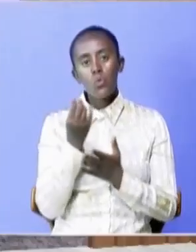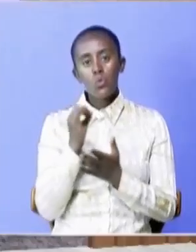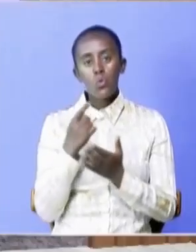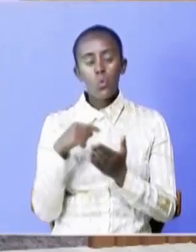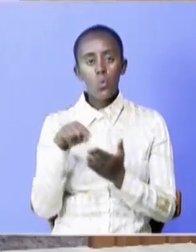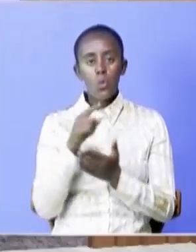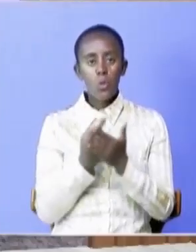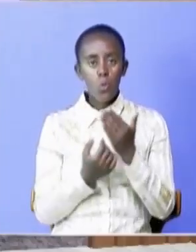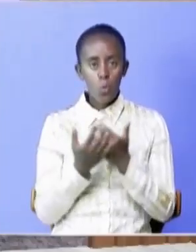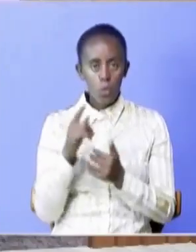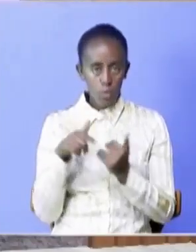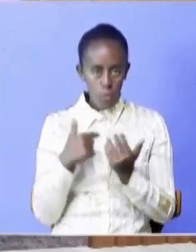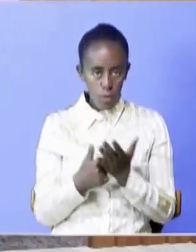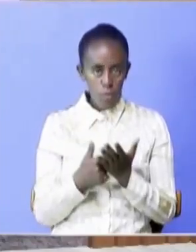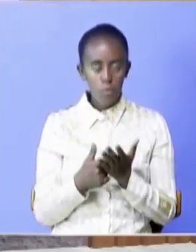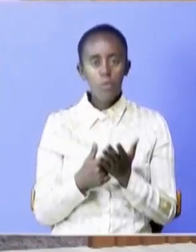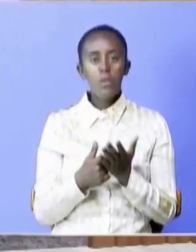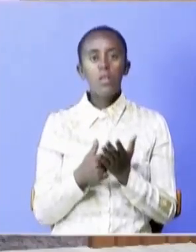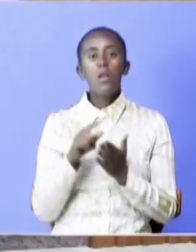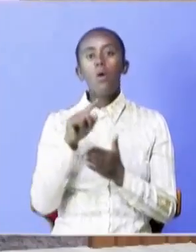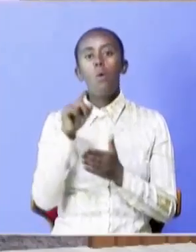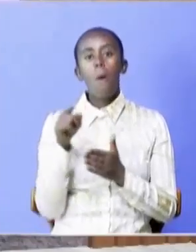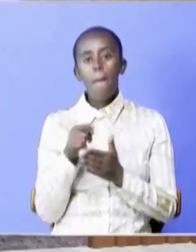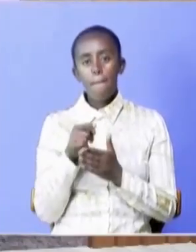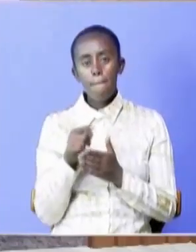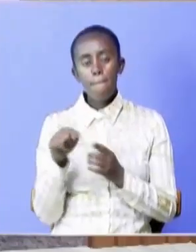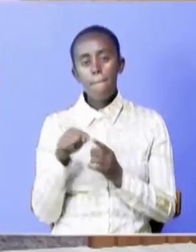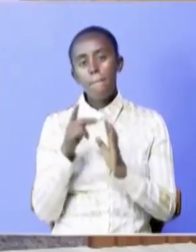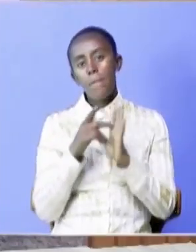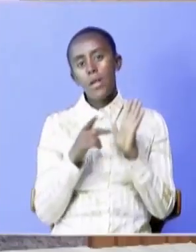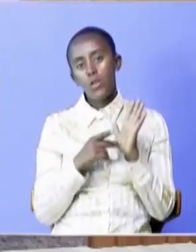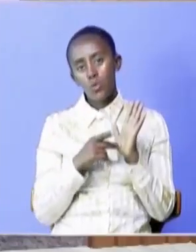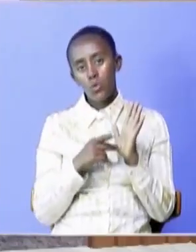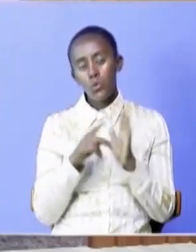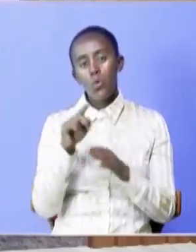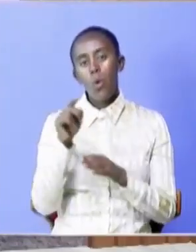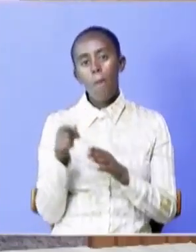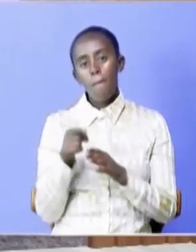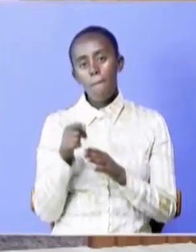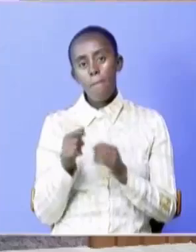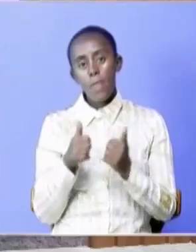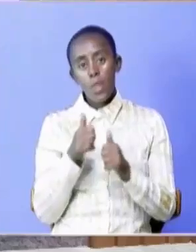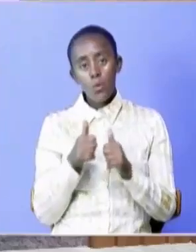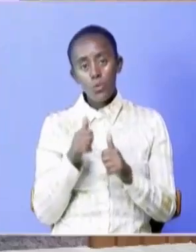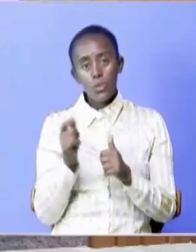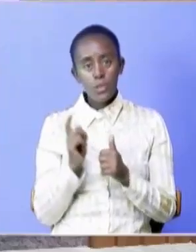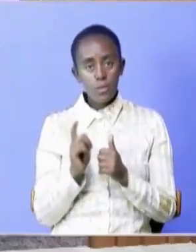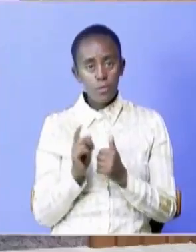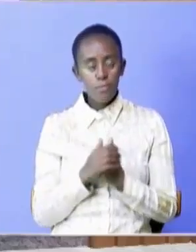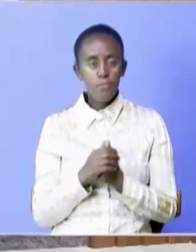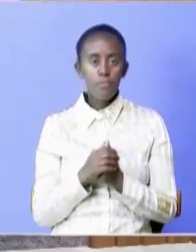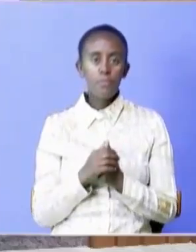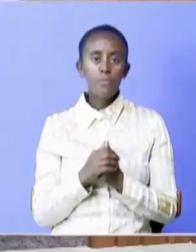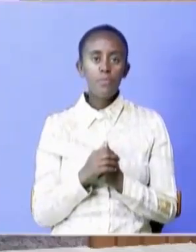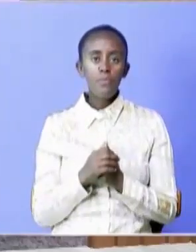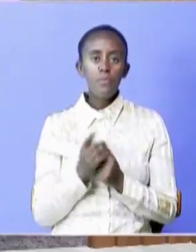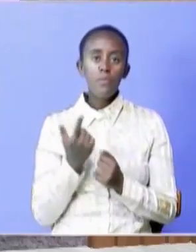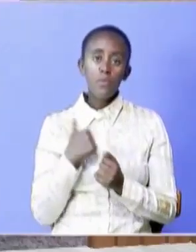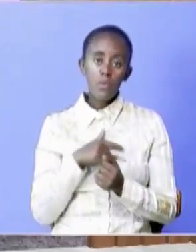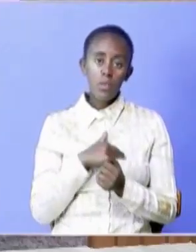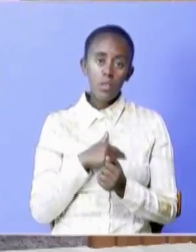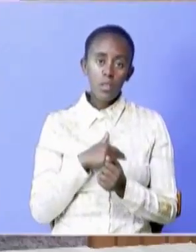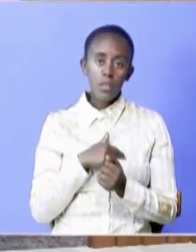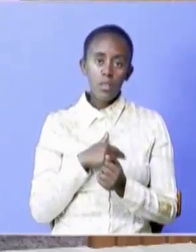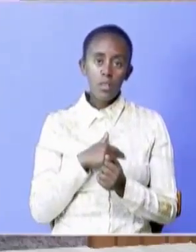talked about of a comma, the punctuation comma, which is we